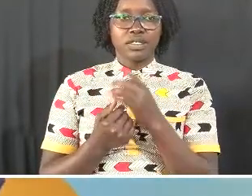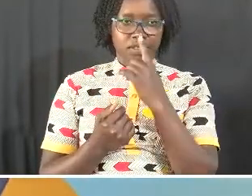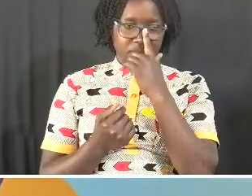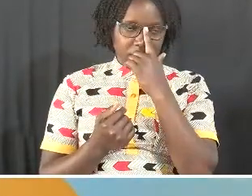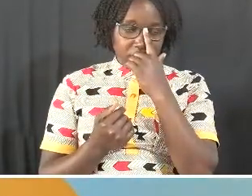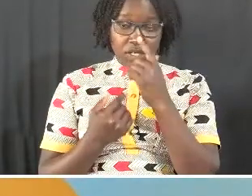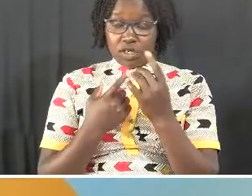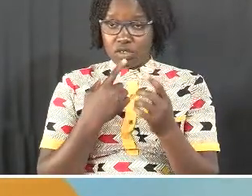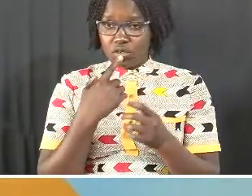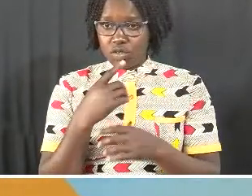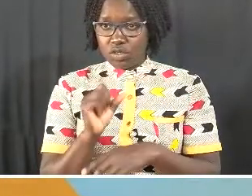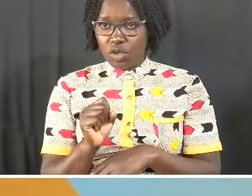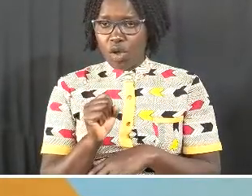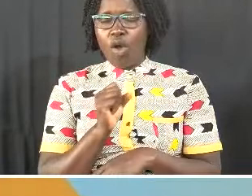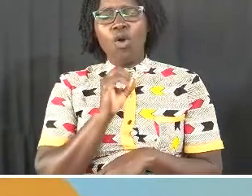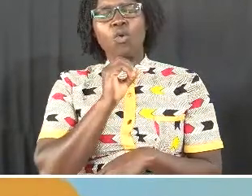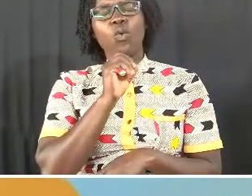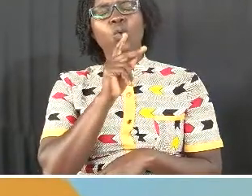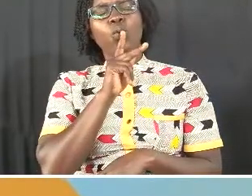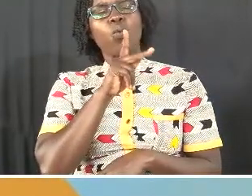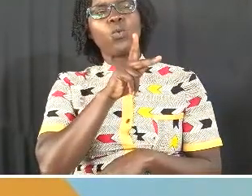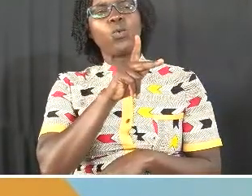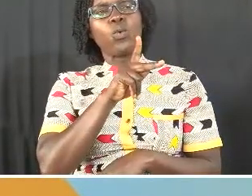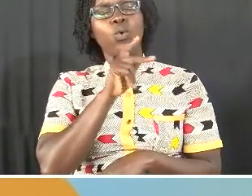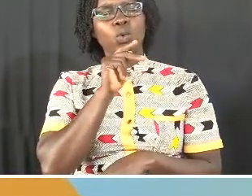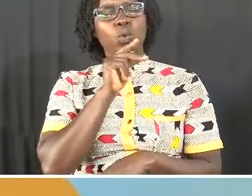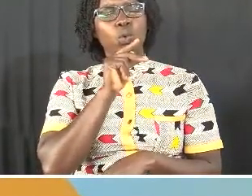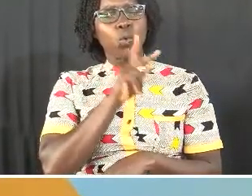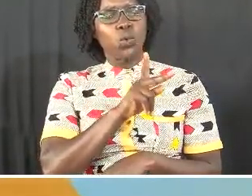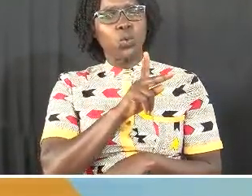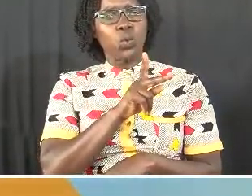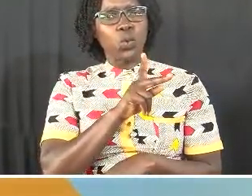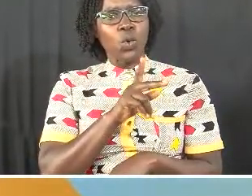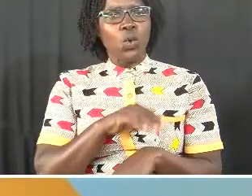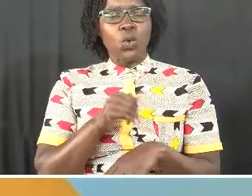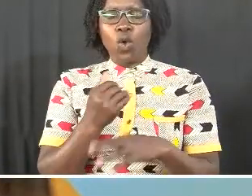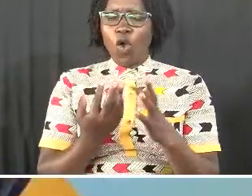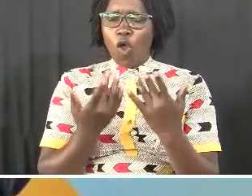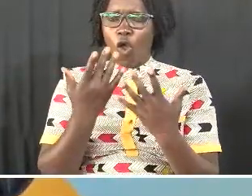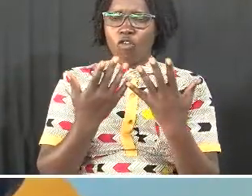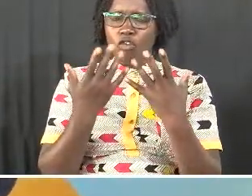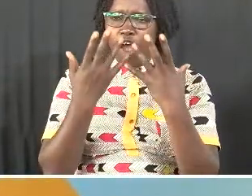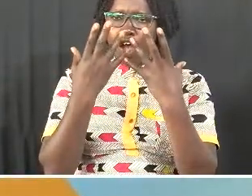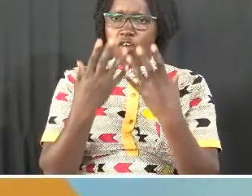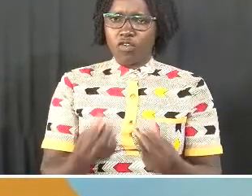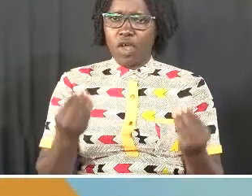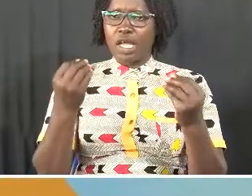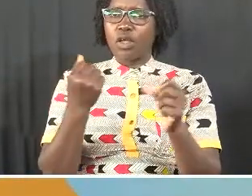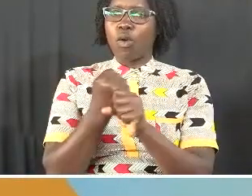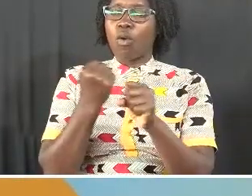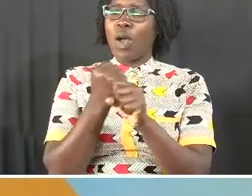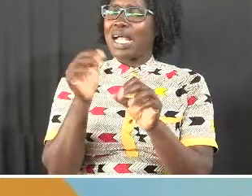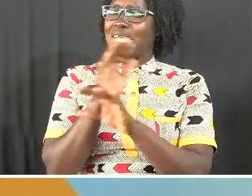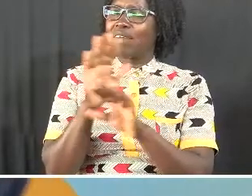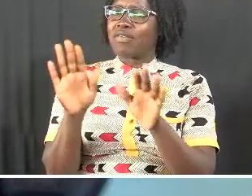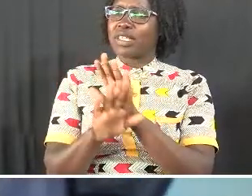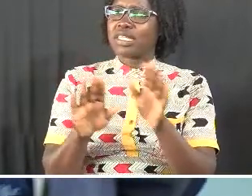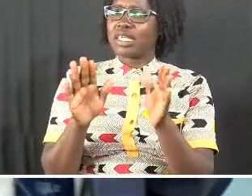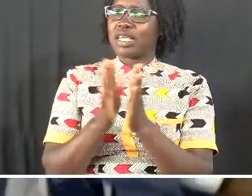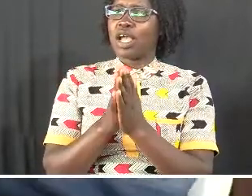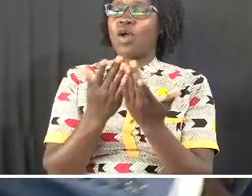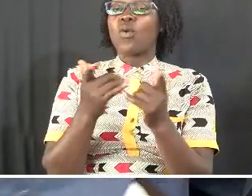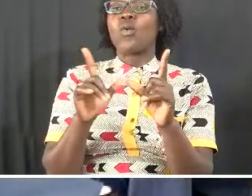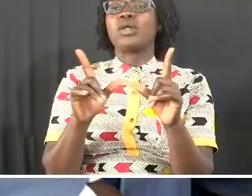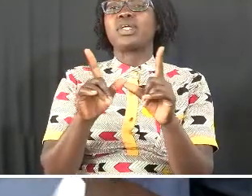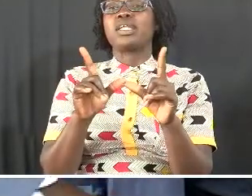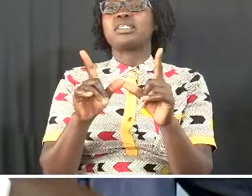So I will make noise. I will jump all over. I will call firefighters. I will go to every stall, whether they have license of